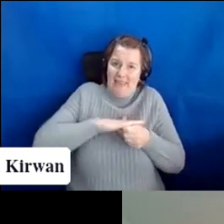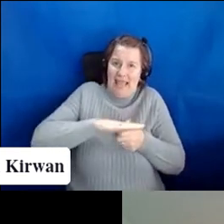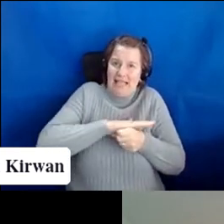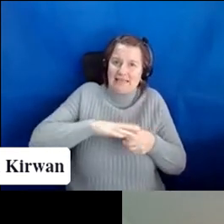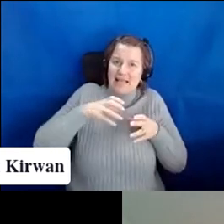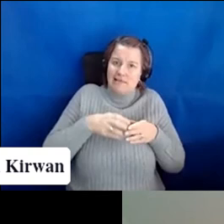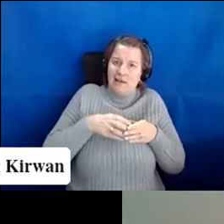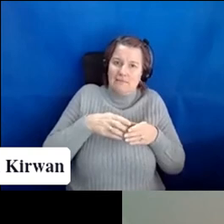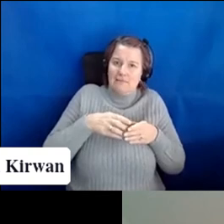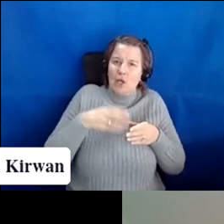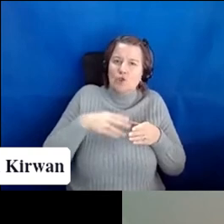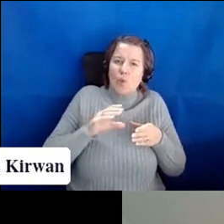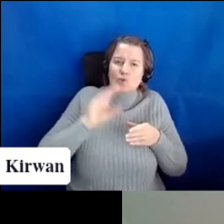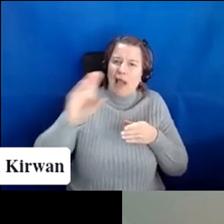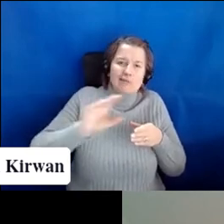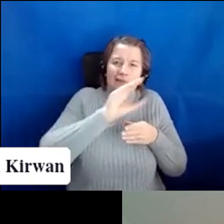with outsourcing the money to